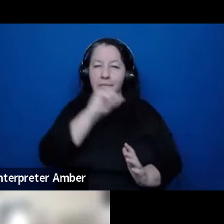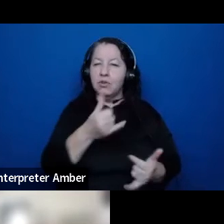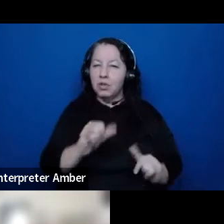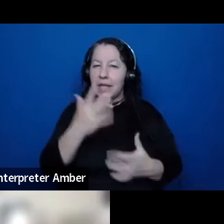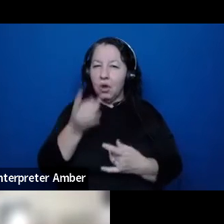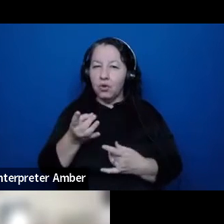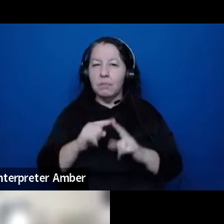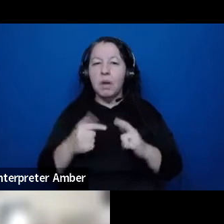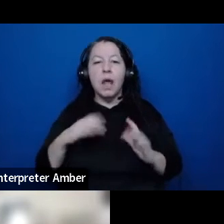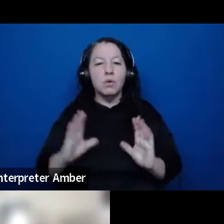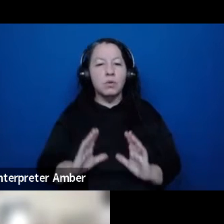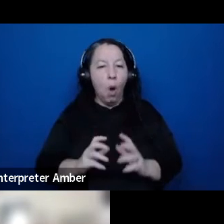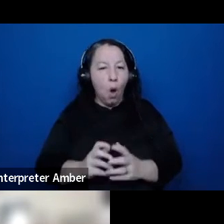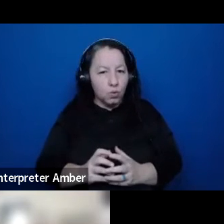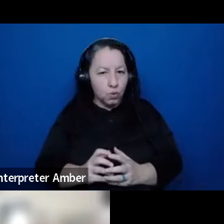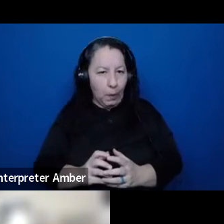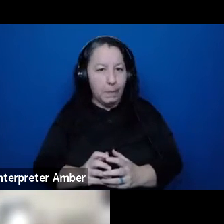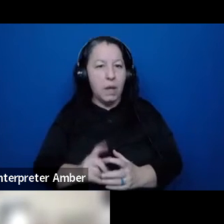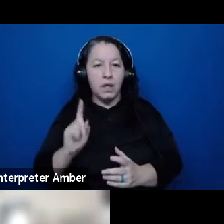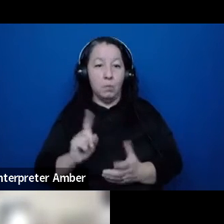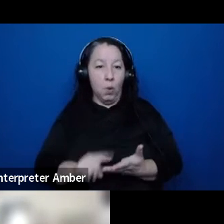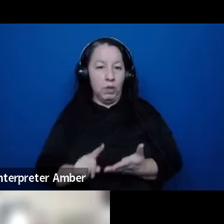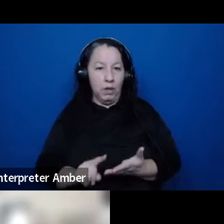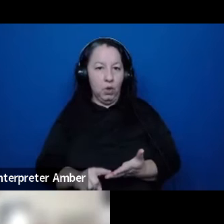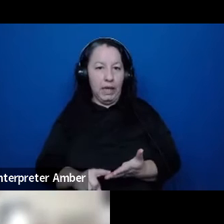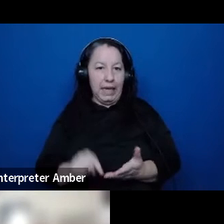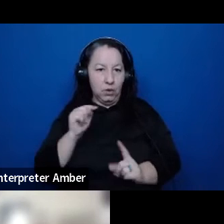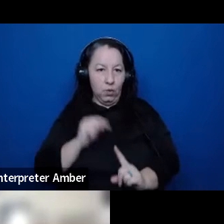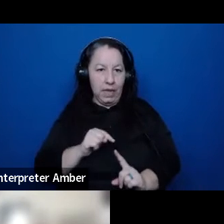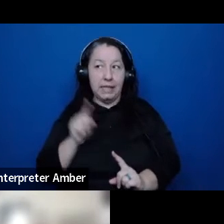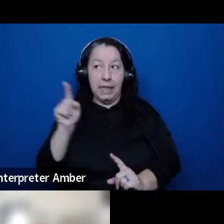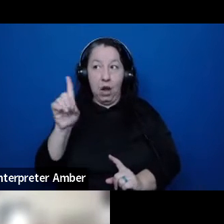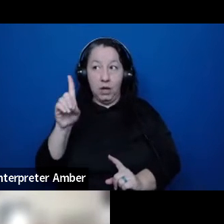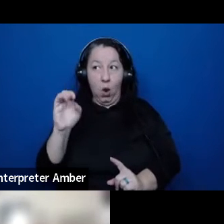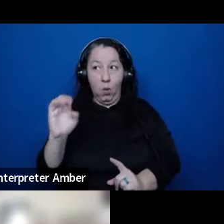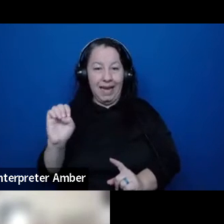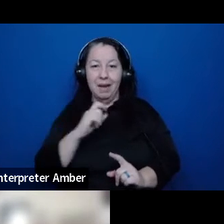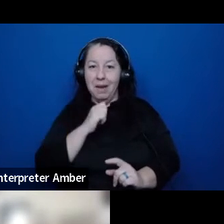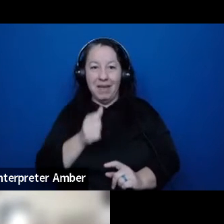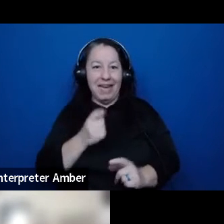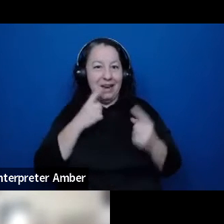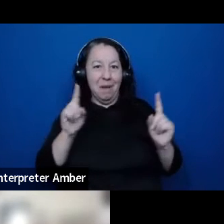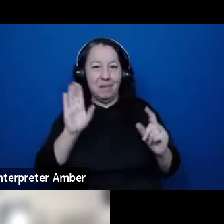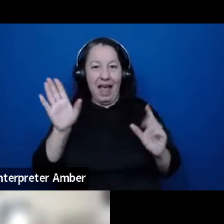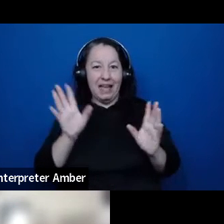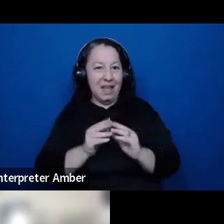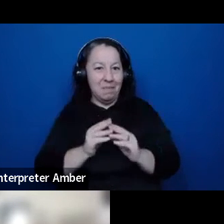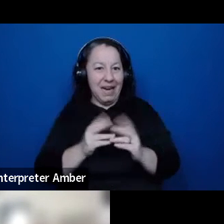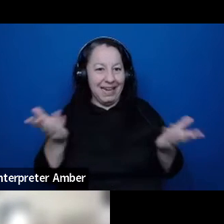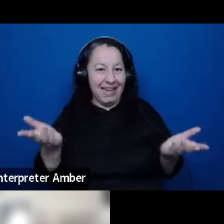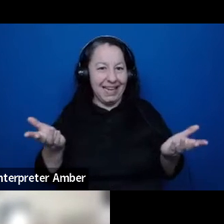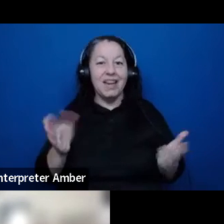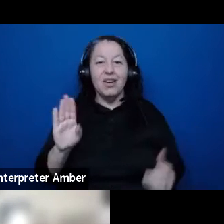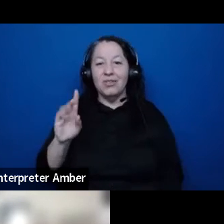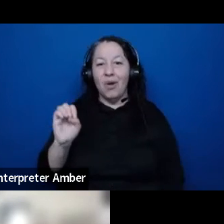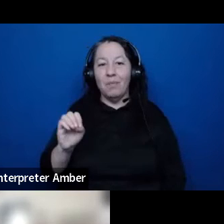small group that was supposed to be looking into this at the Department of Education, but they didn't really publicize their meetings. So Brooke and I